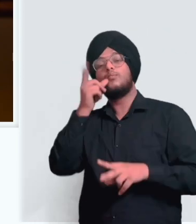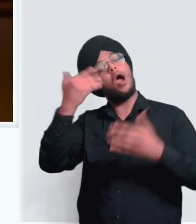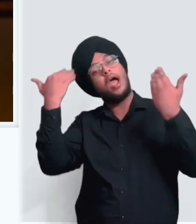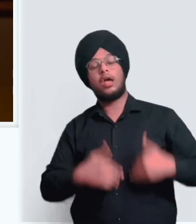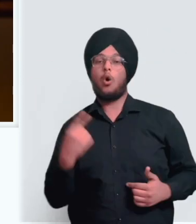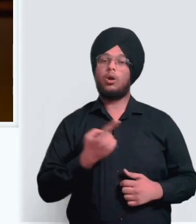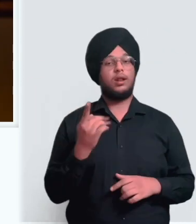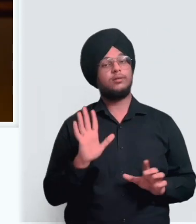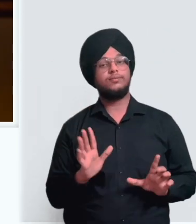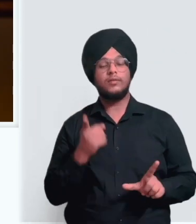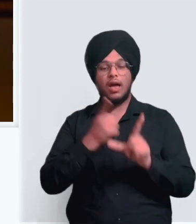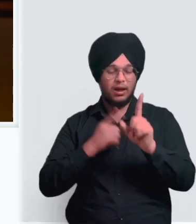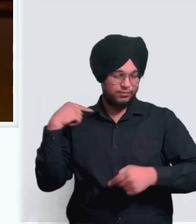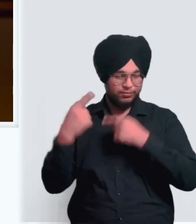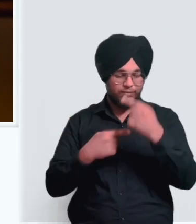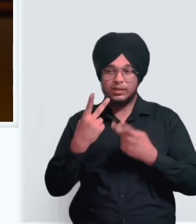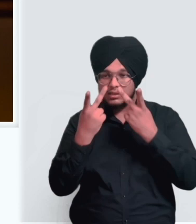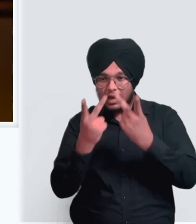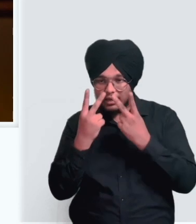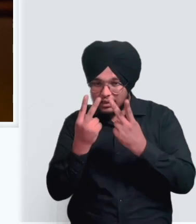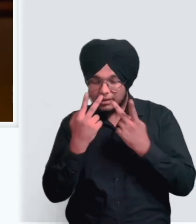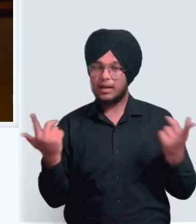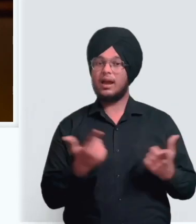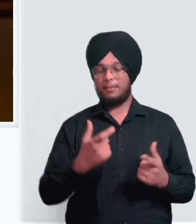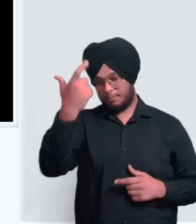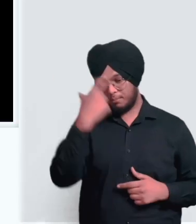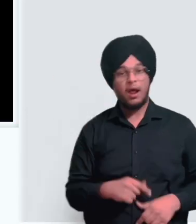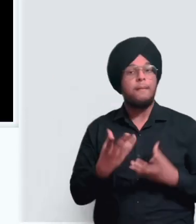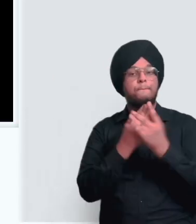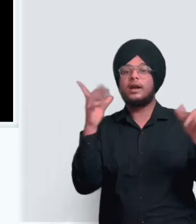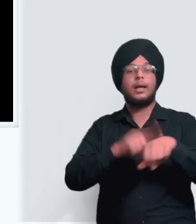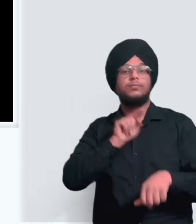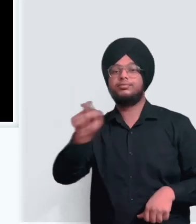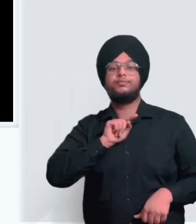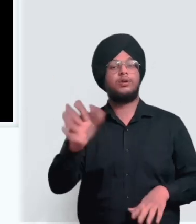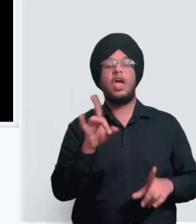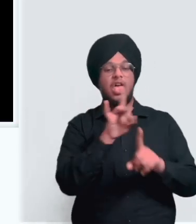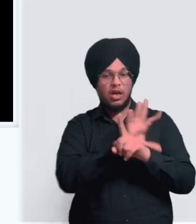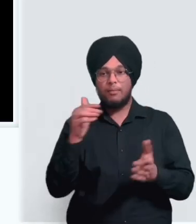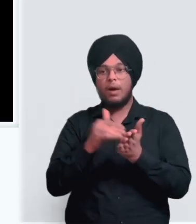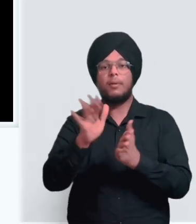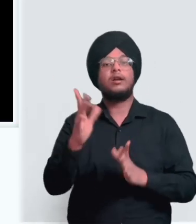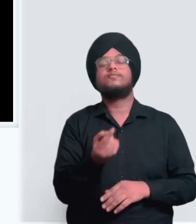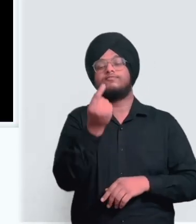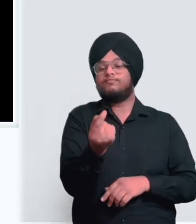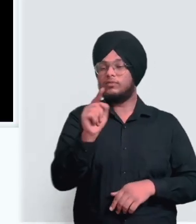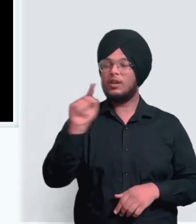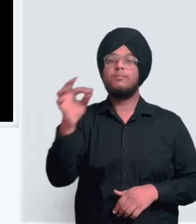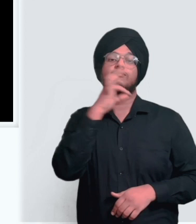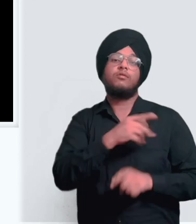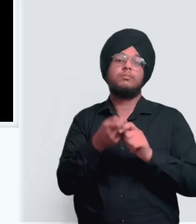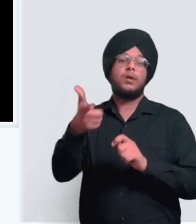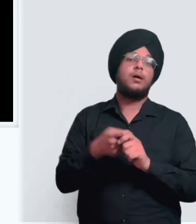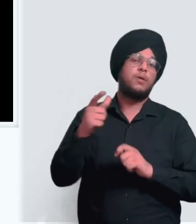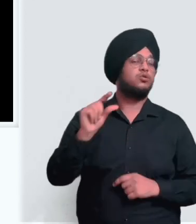subscriber could attend multiple performances a week and receive additional benefits. The subscription also granted backstage access and the opportunity to